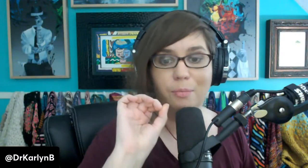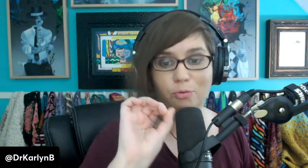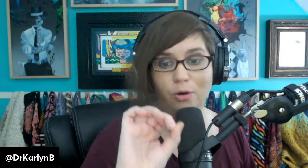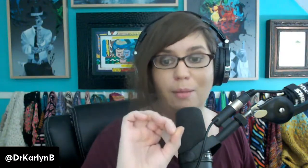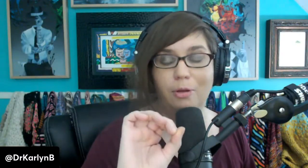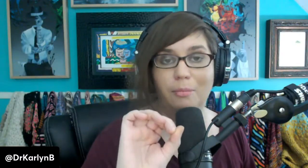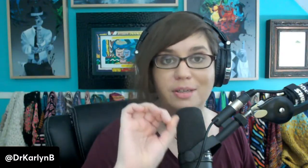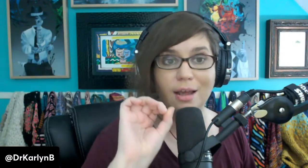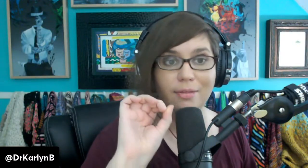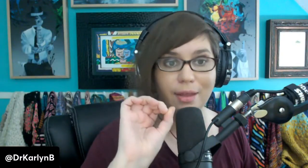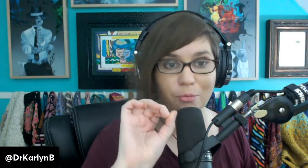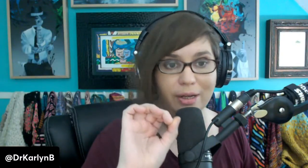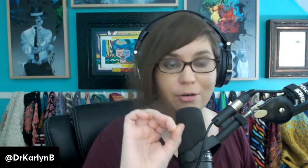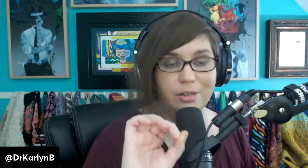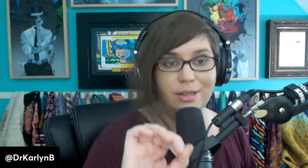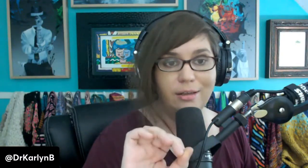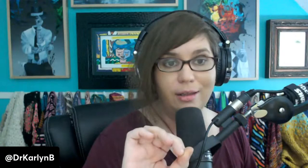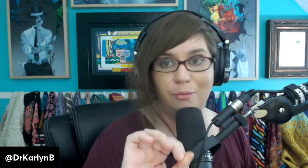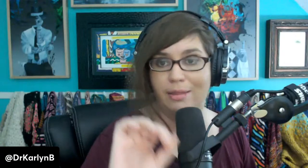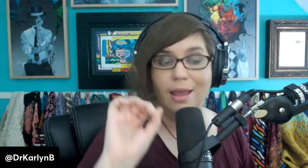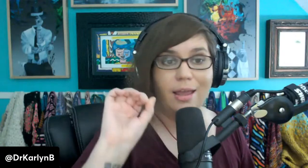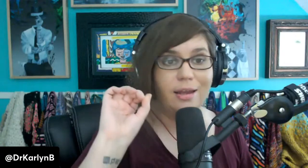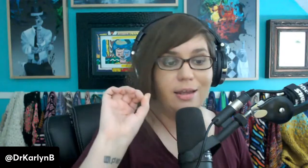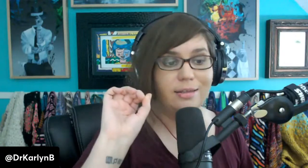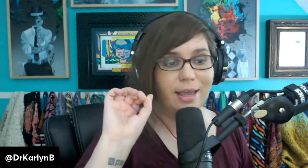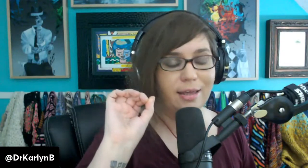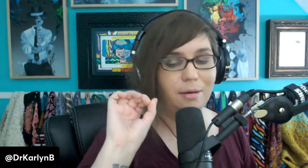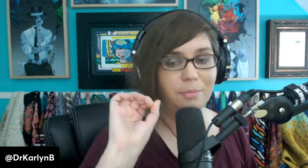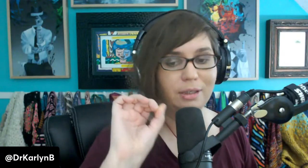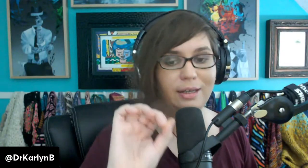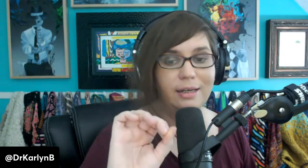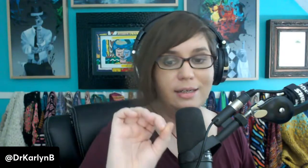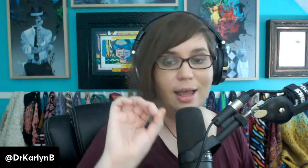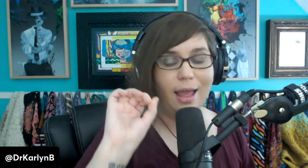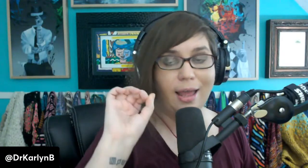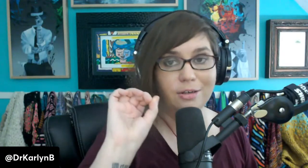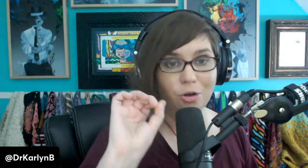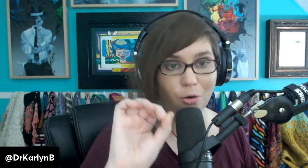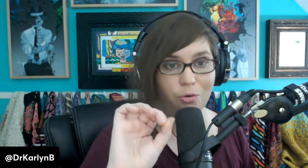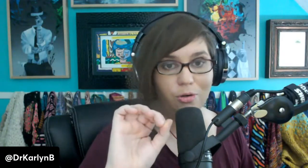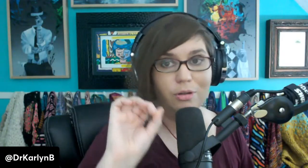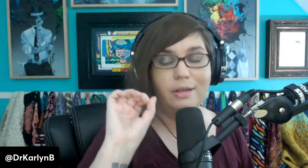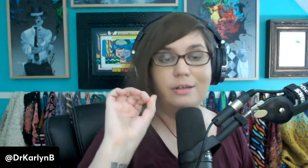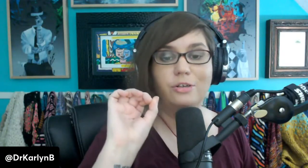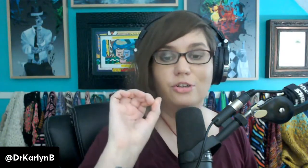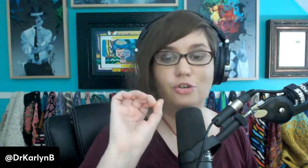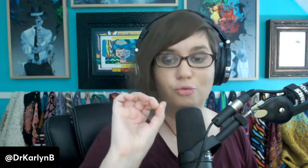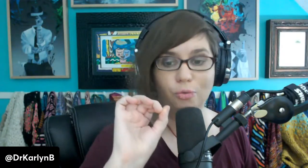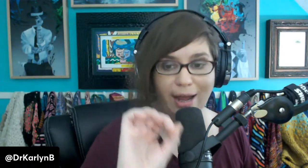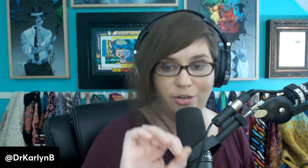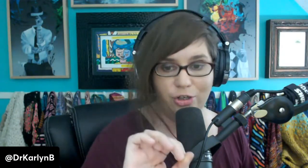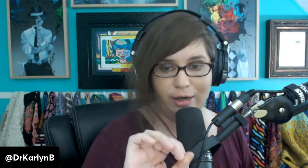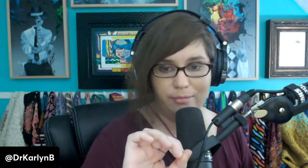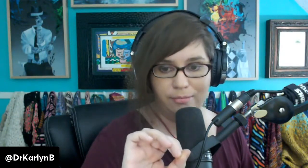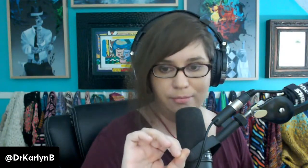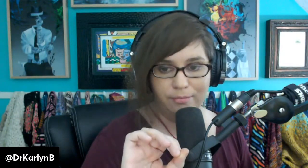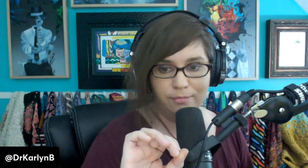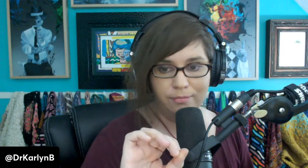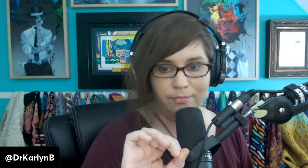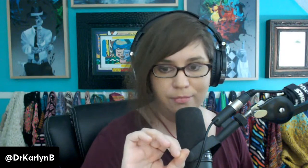of the problems that we are dealing with. It is a complete and total